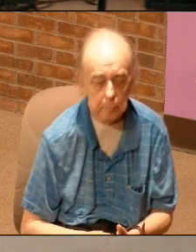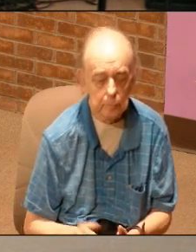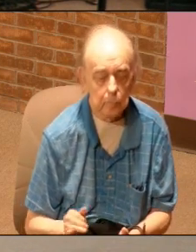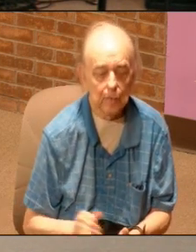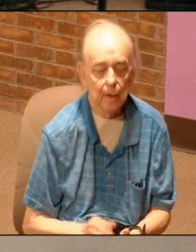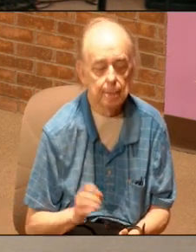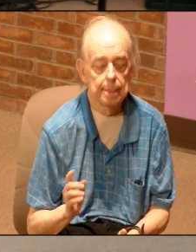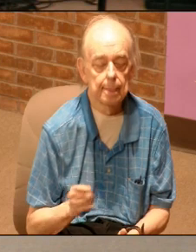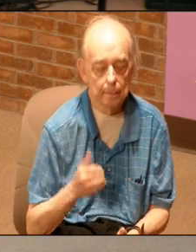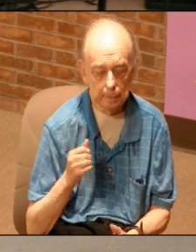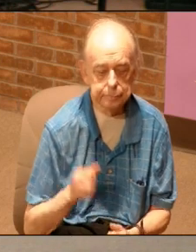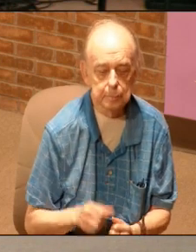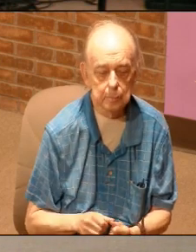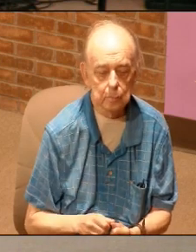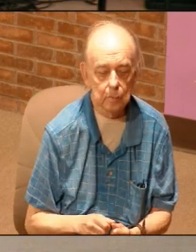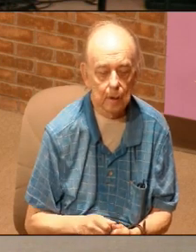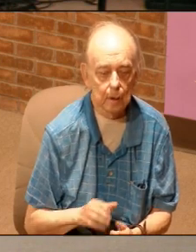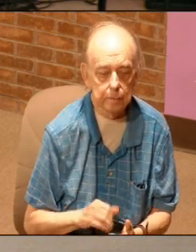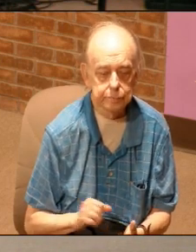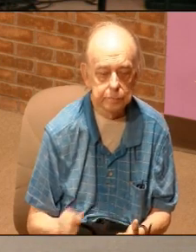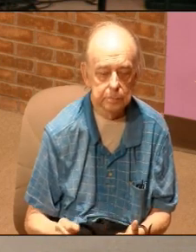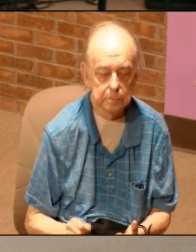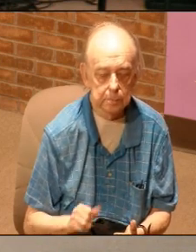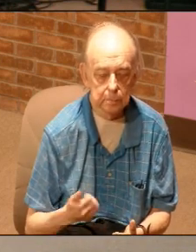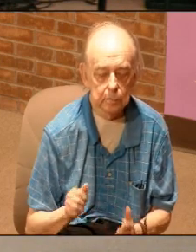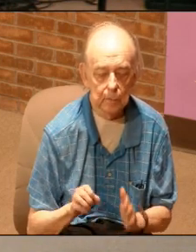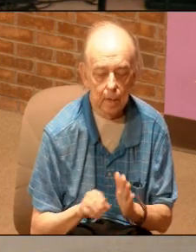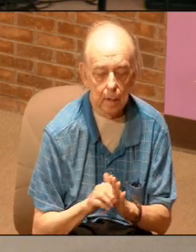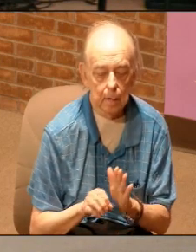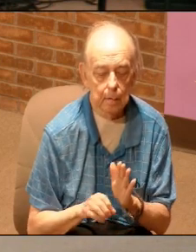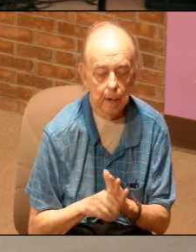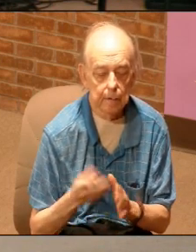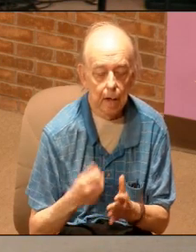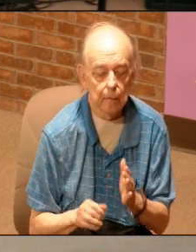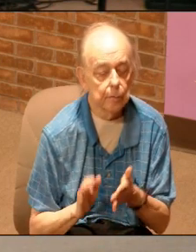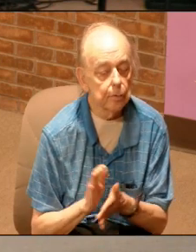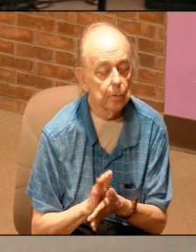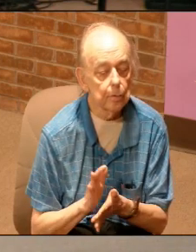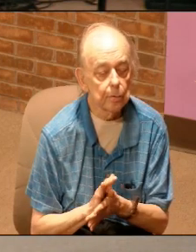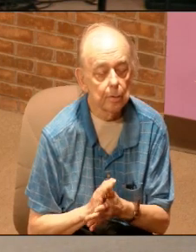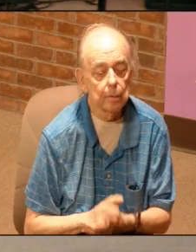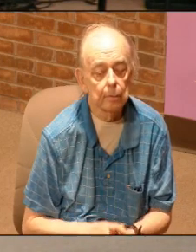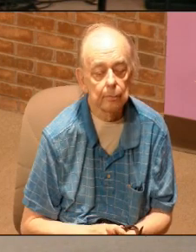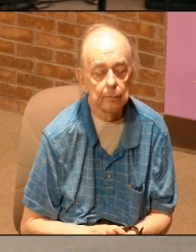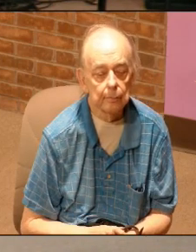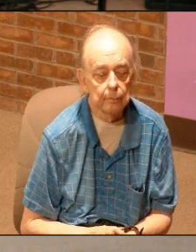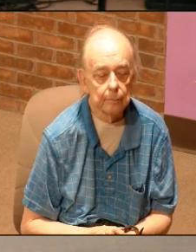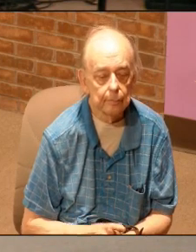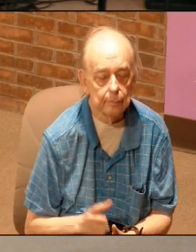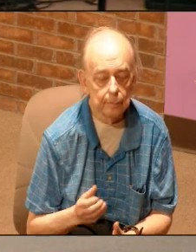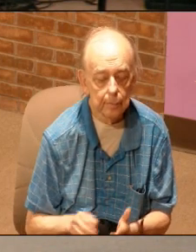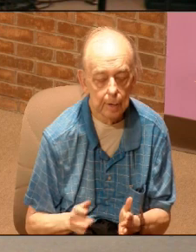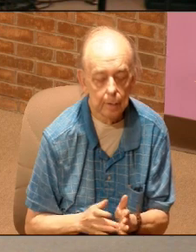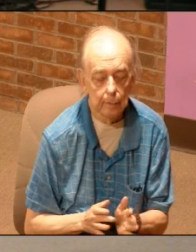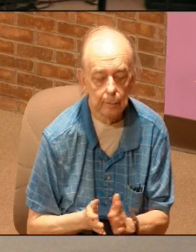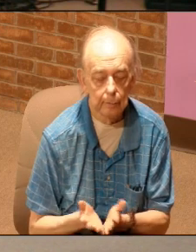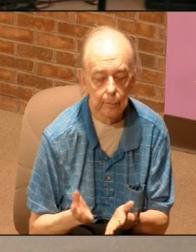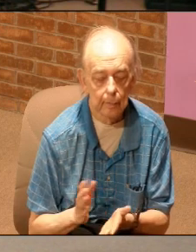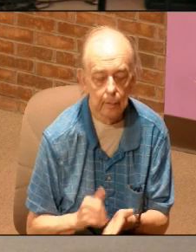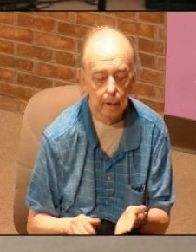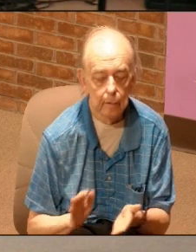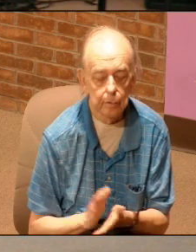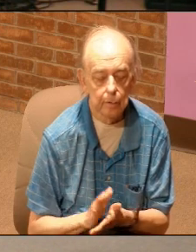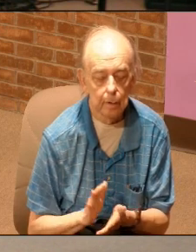is where, remember they took out the 10 Commandments out of the schools? They took out the Bible out of